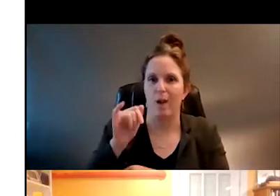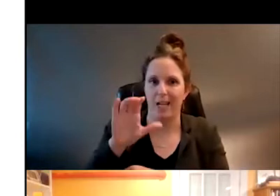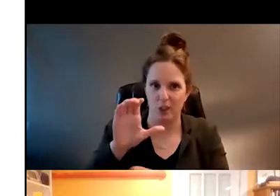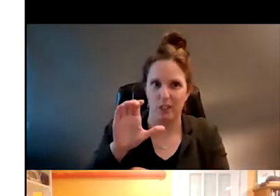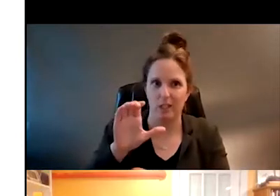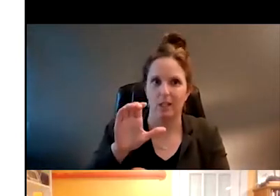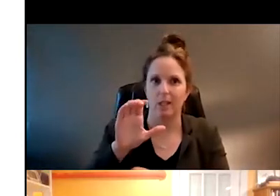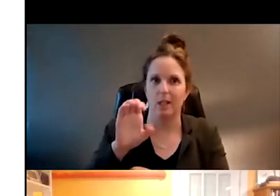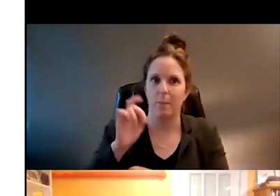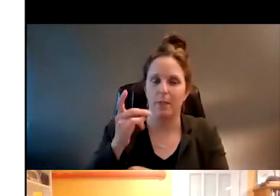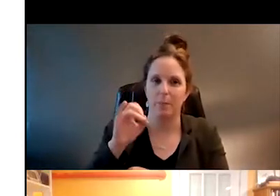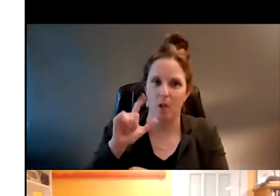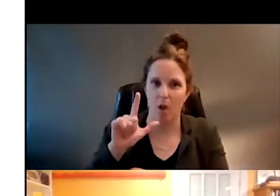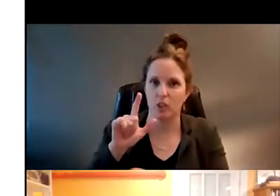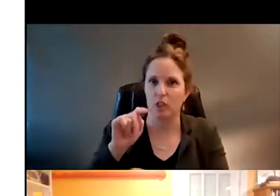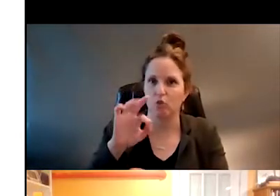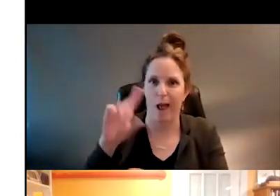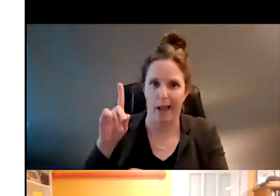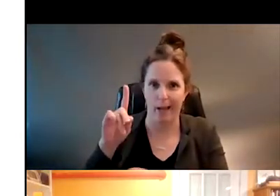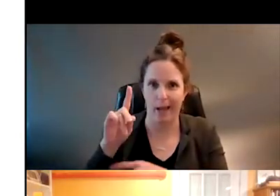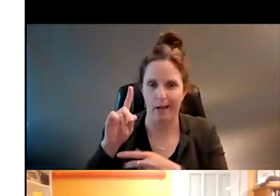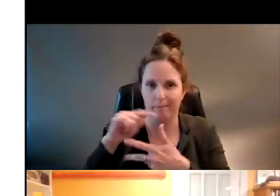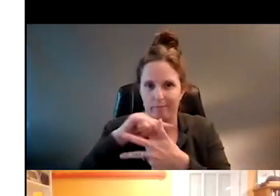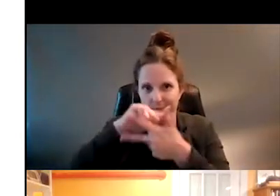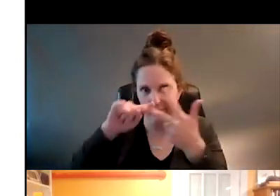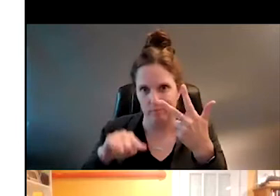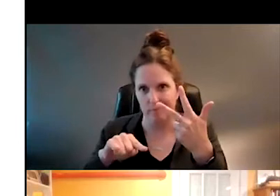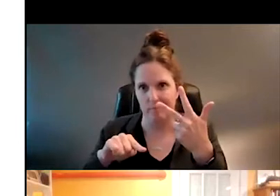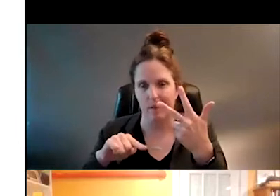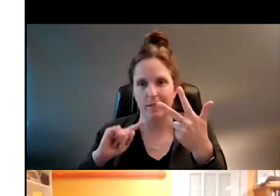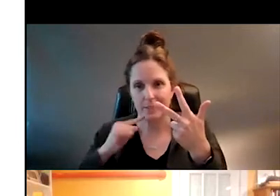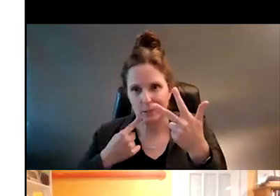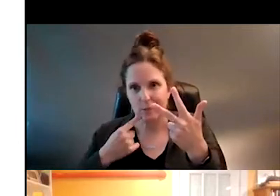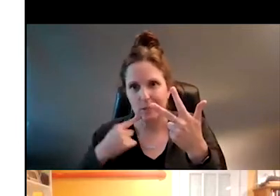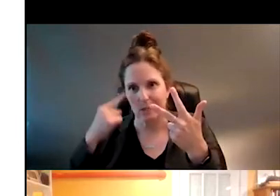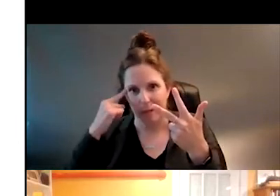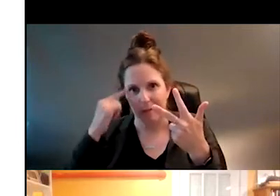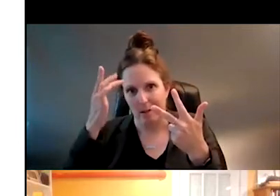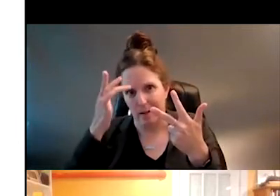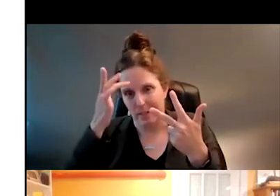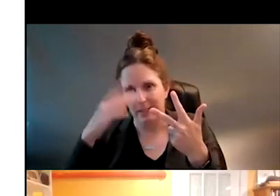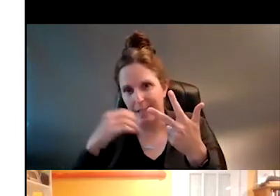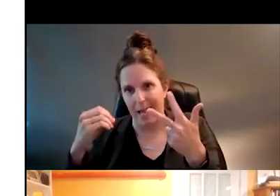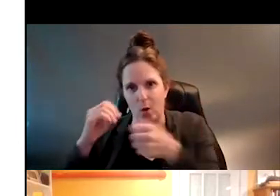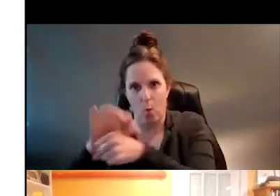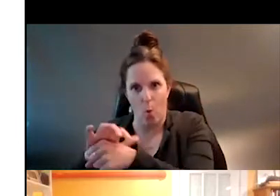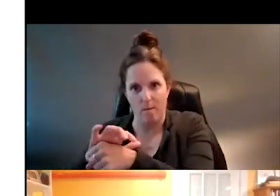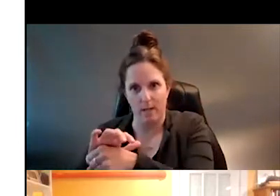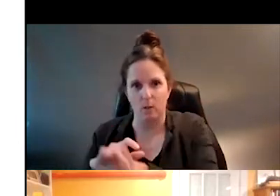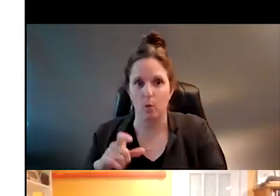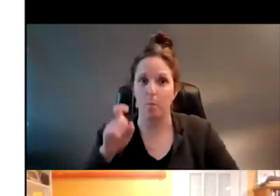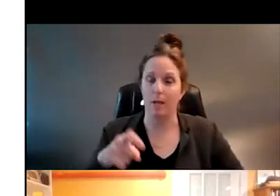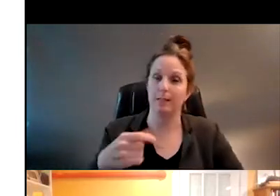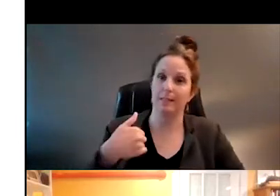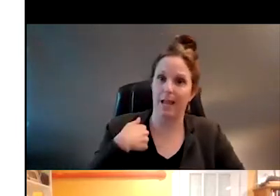mental illness, and COVID-19. It really depicts, how this works. You got to have a highly infective agent, so